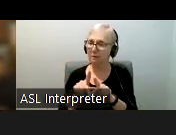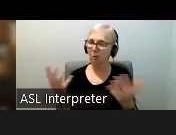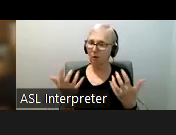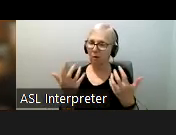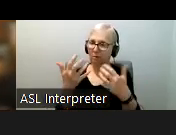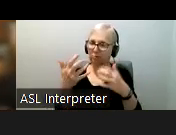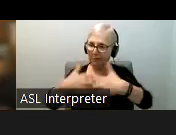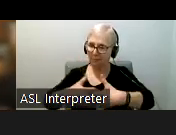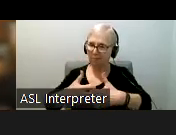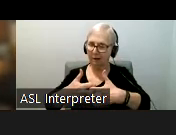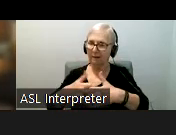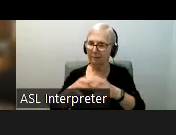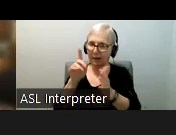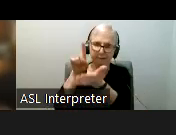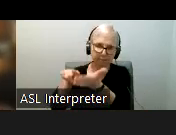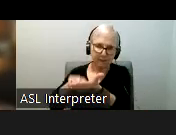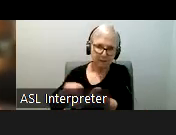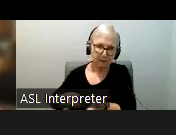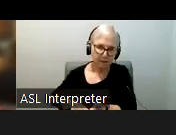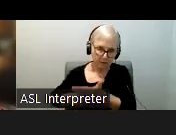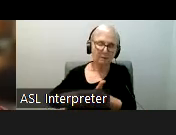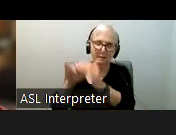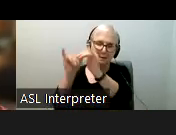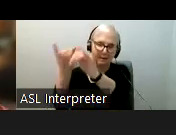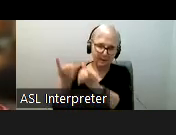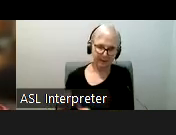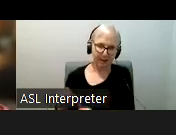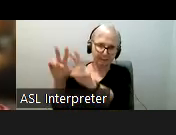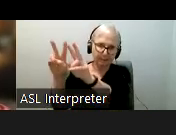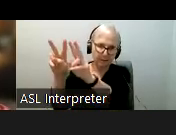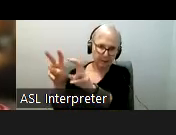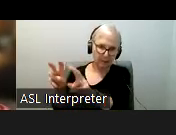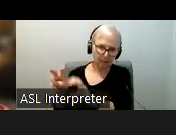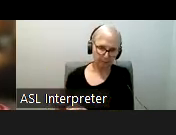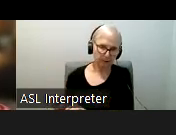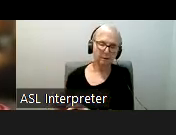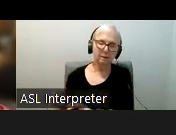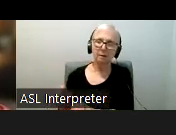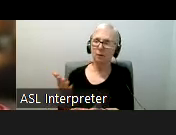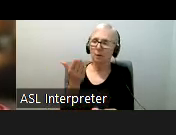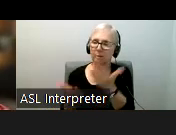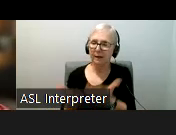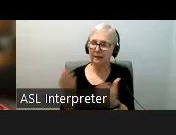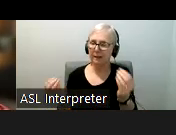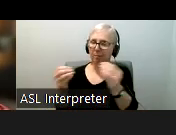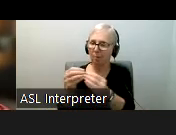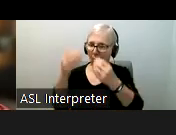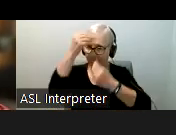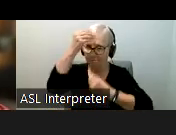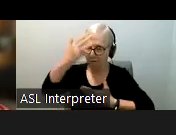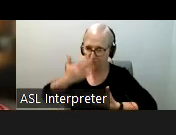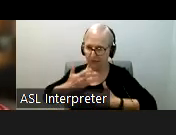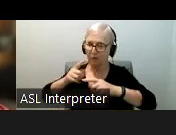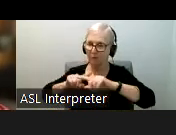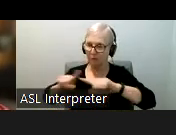that investigation because it's the same subject matter. So we might get more information from the different parts that are involved in that.